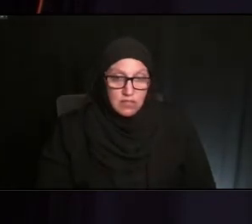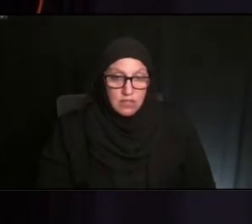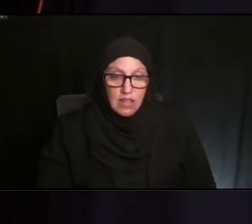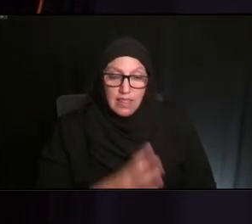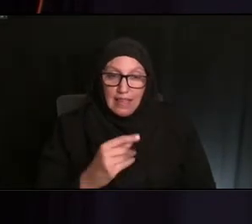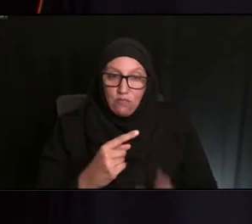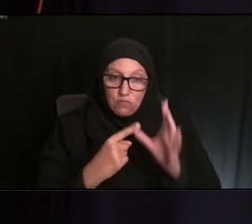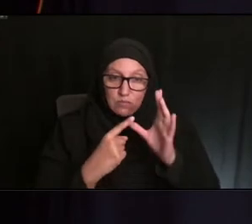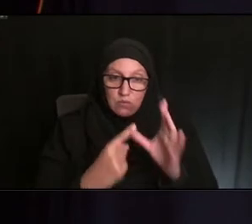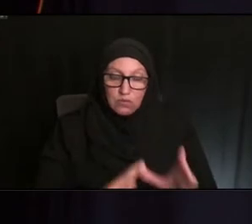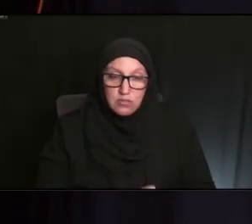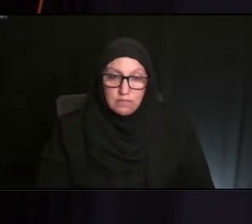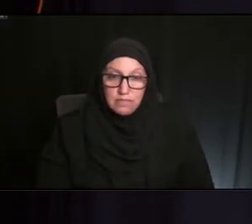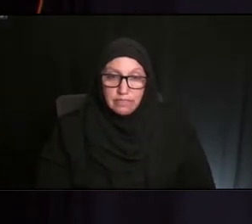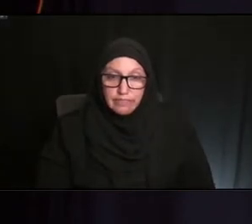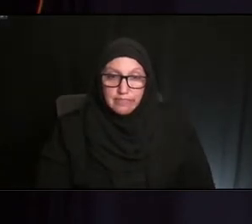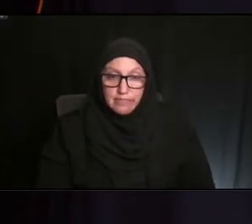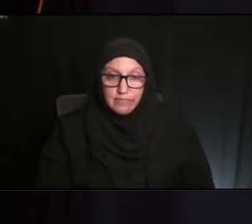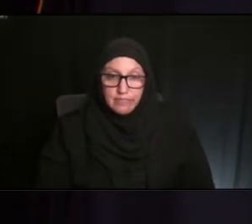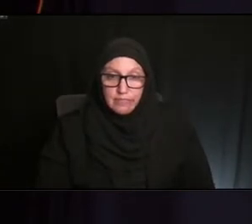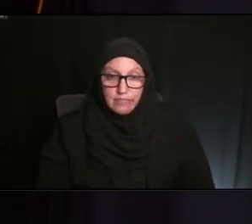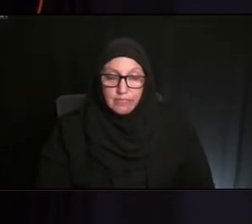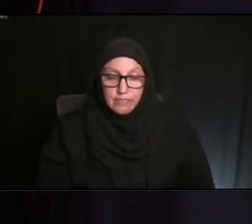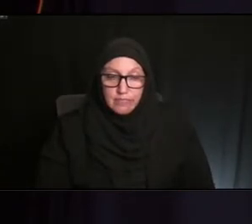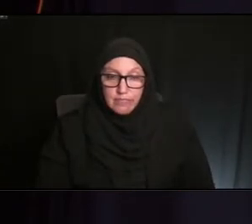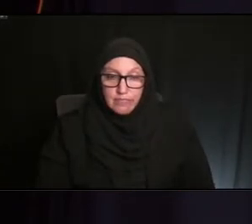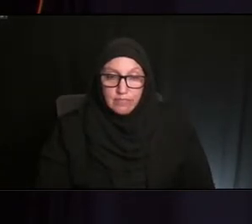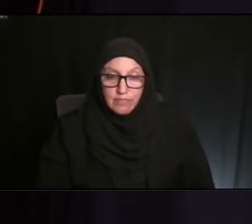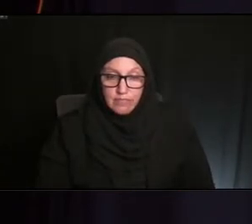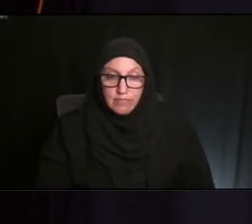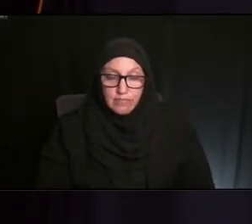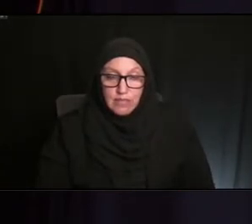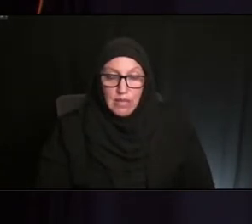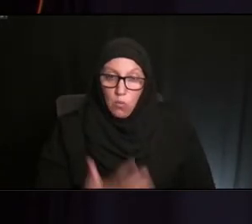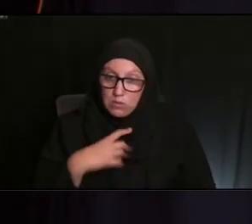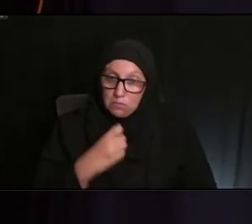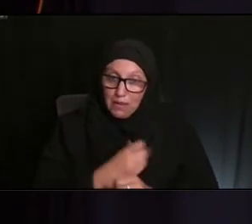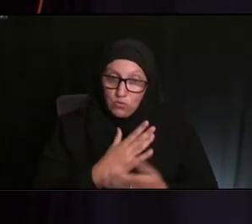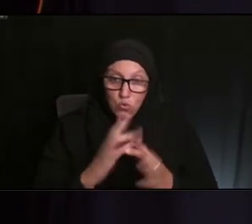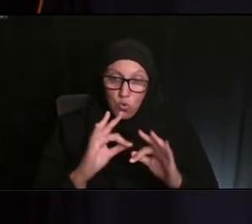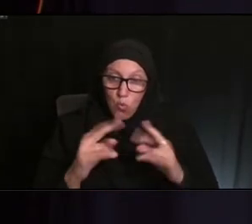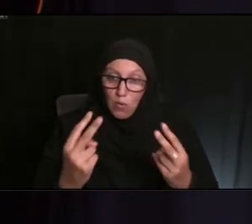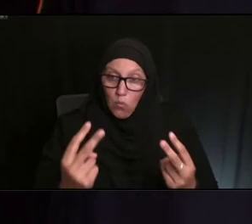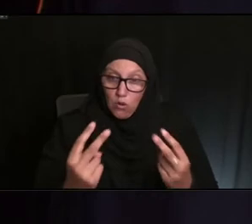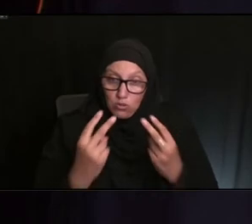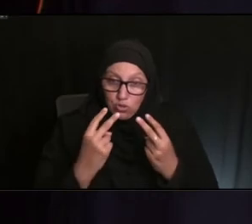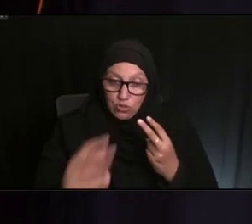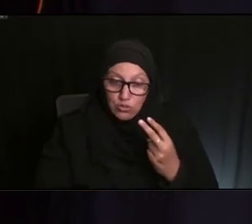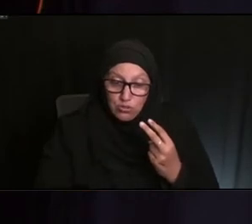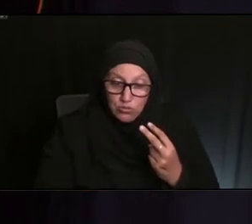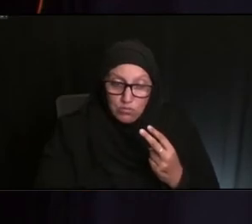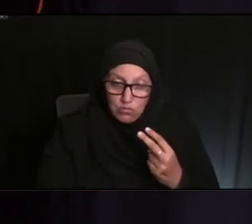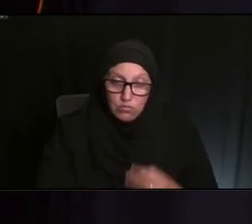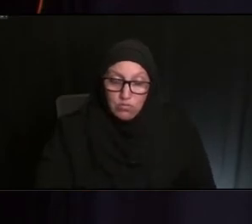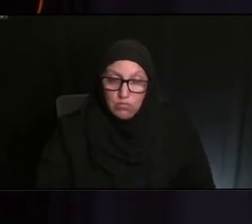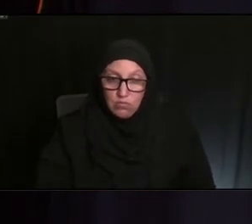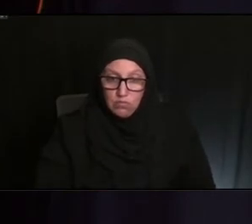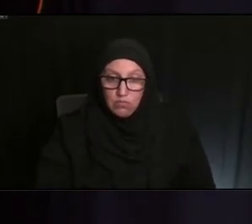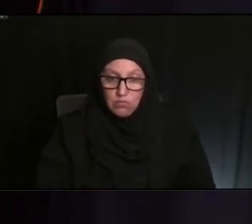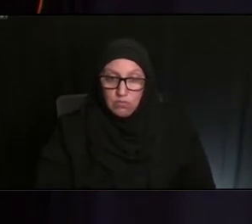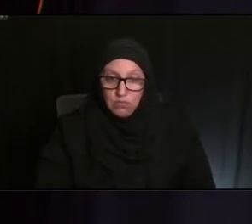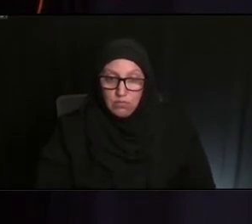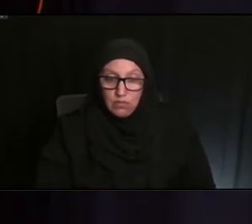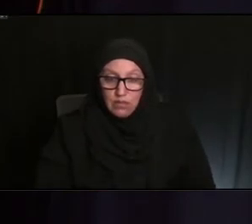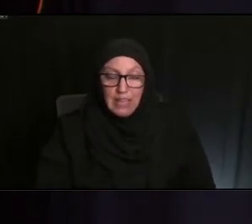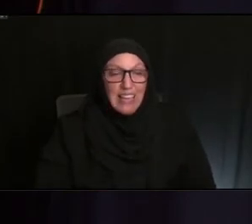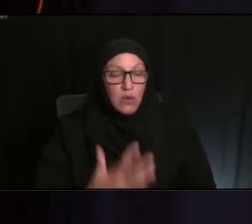responded. To look if anyone was watching. A question on fiqh.